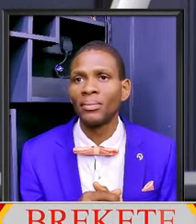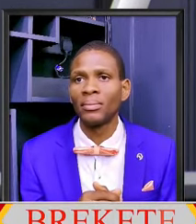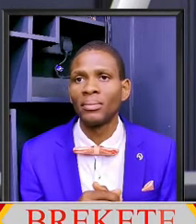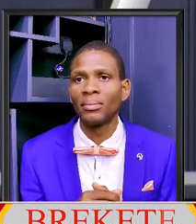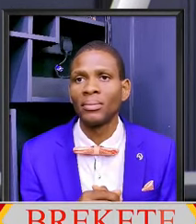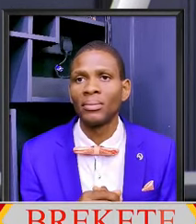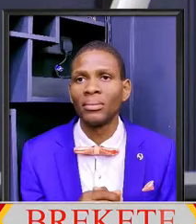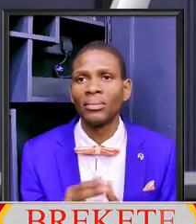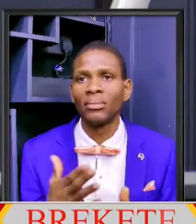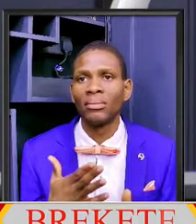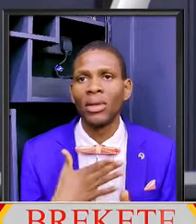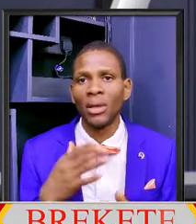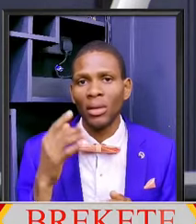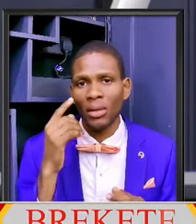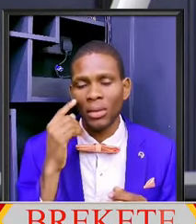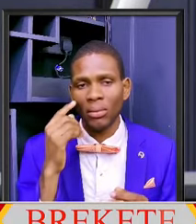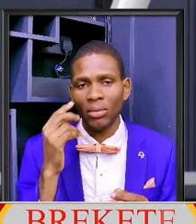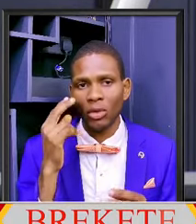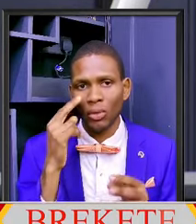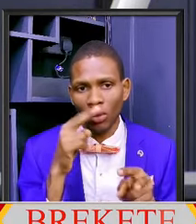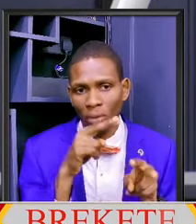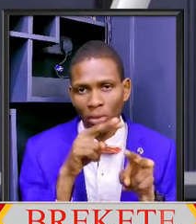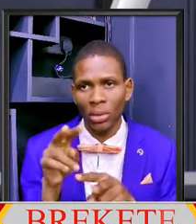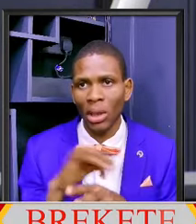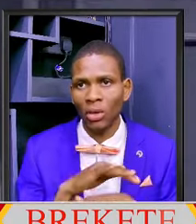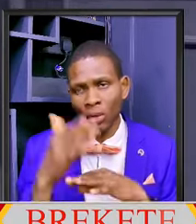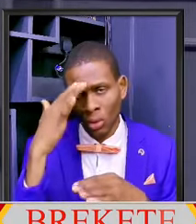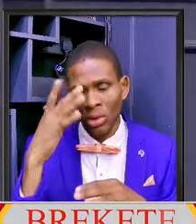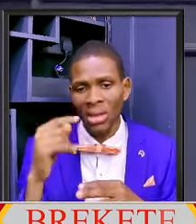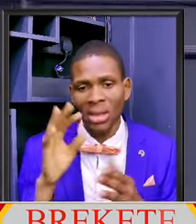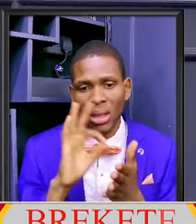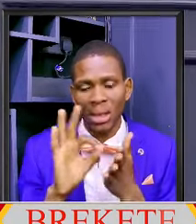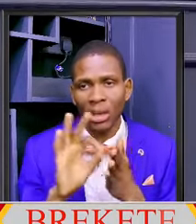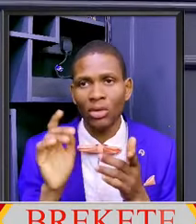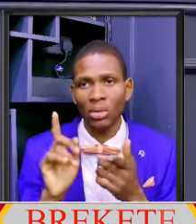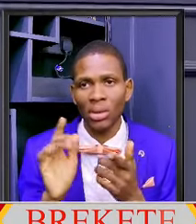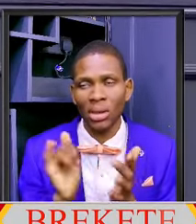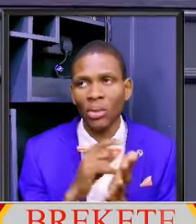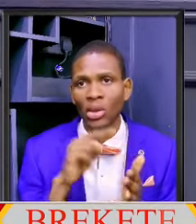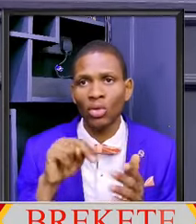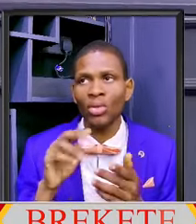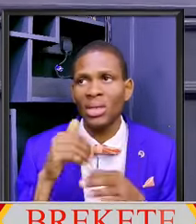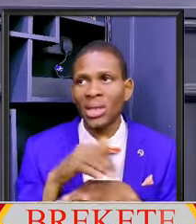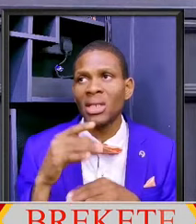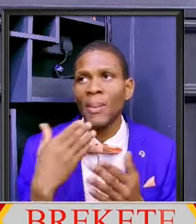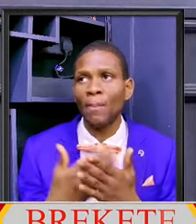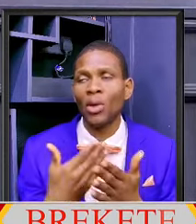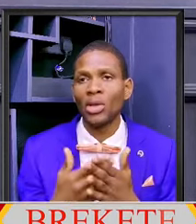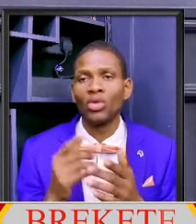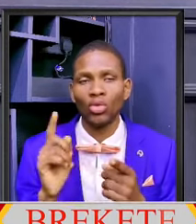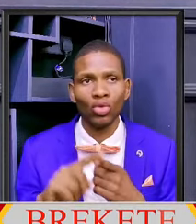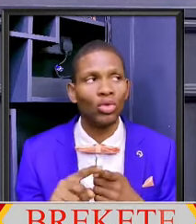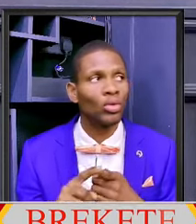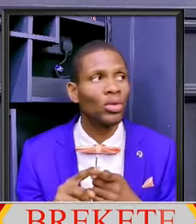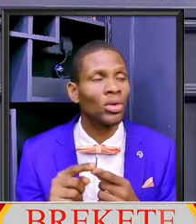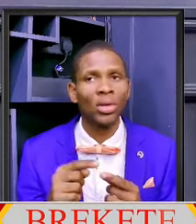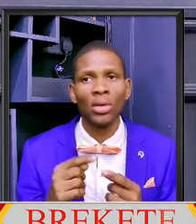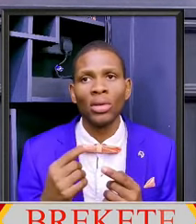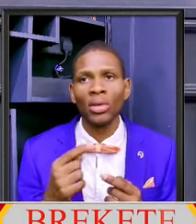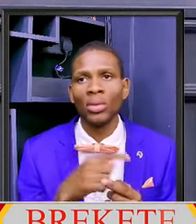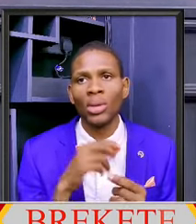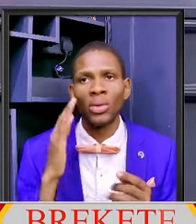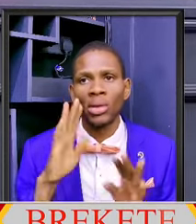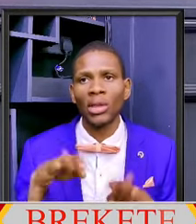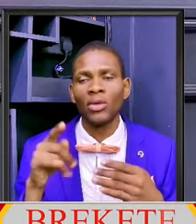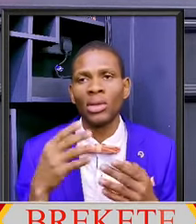Sorry, observation, sir. I don't know the account we need to send the money to, sir, because we need to do it like immediately, sir. We will give you the account